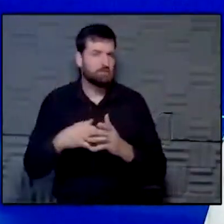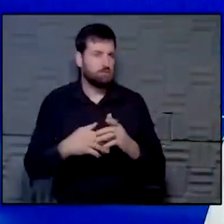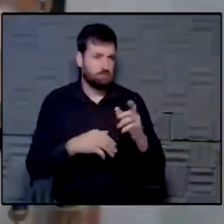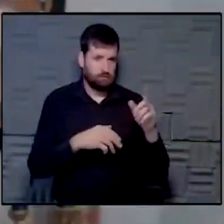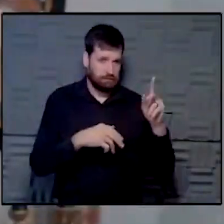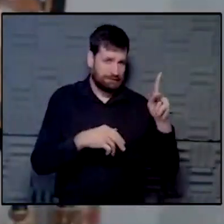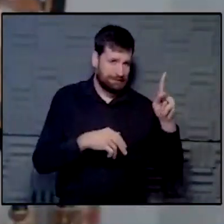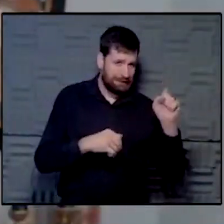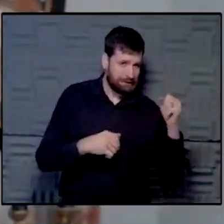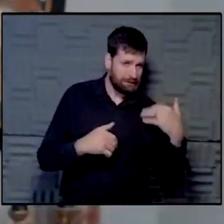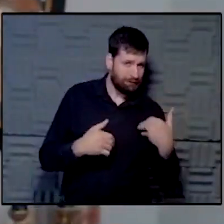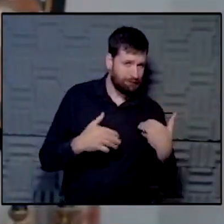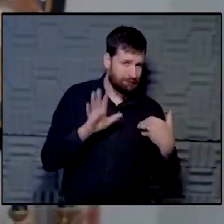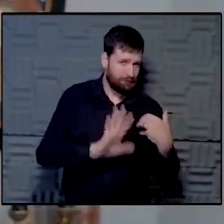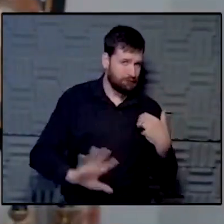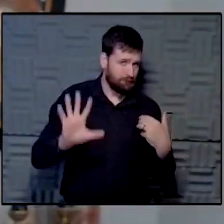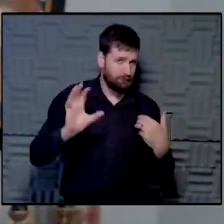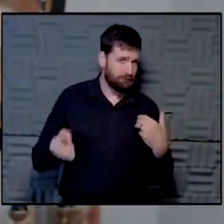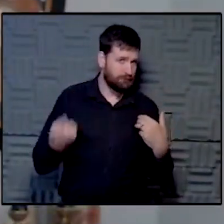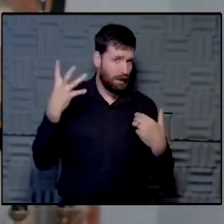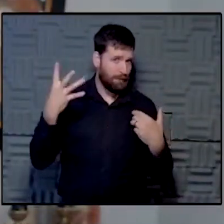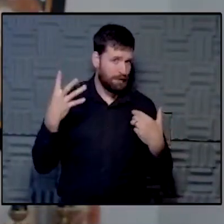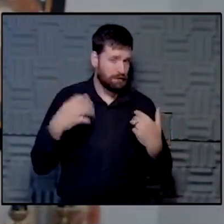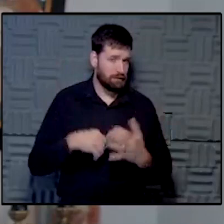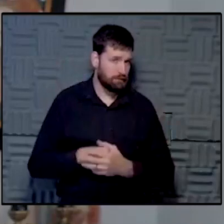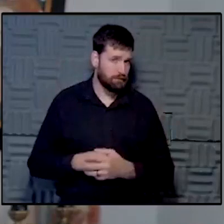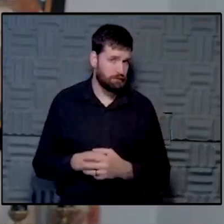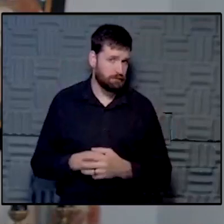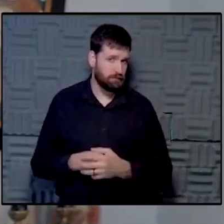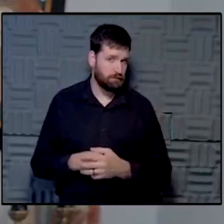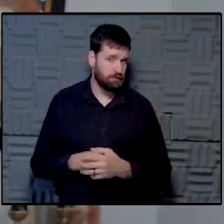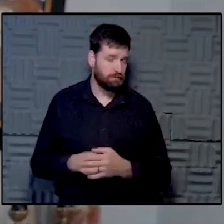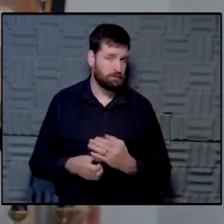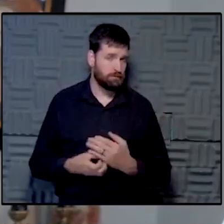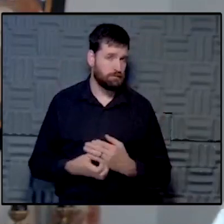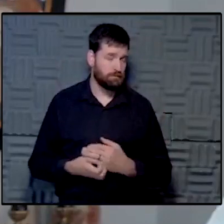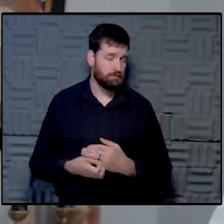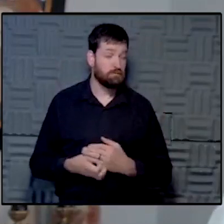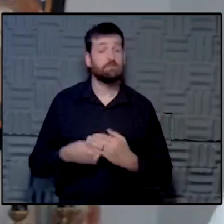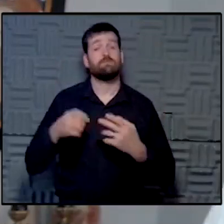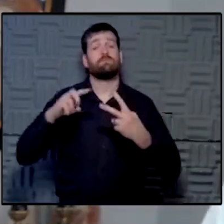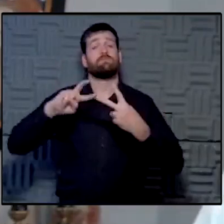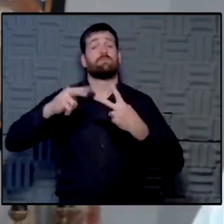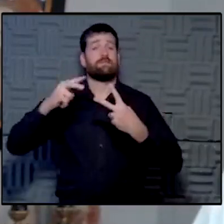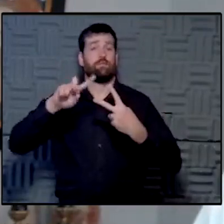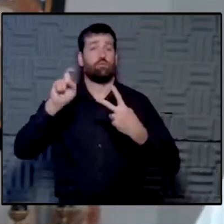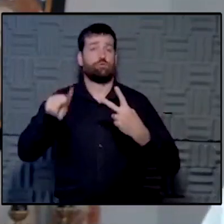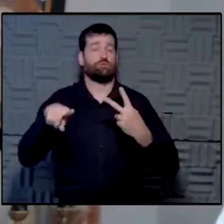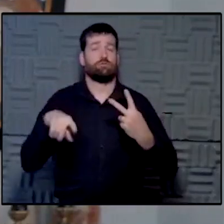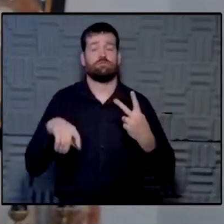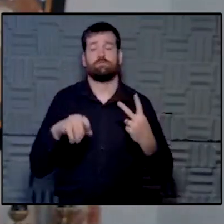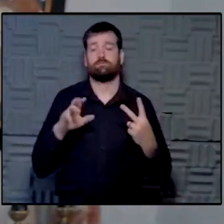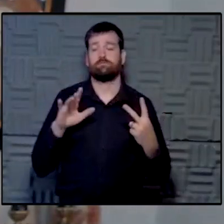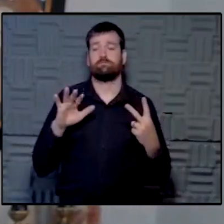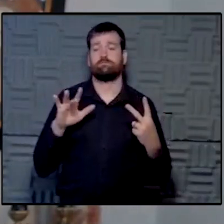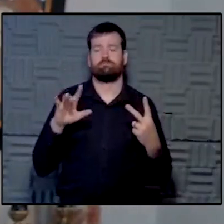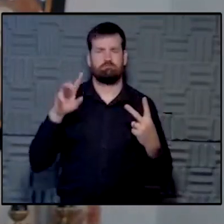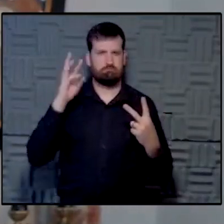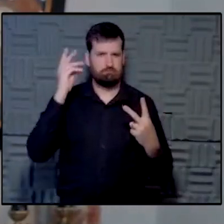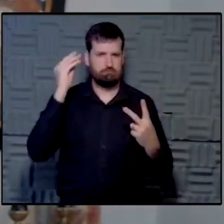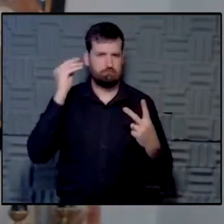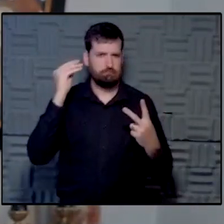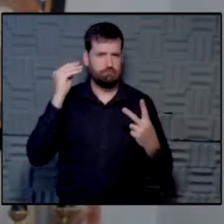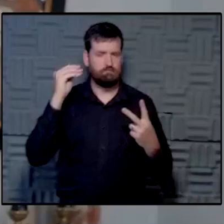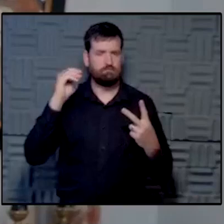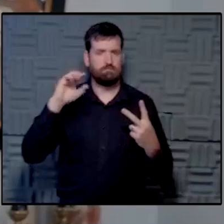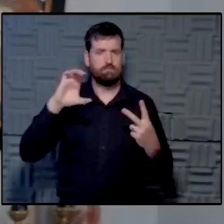has even an approximation of how many fit into that 12 to 15 age group in Kansas. The second question I had about was, I was thinking about